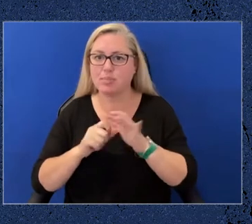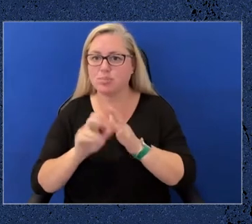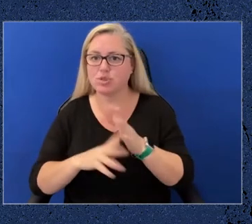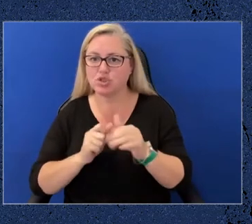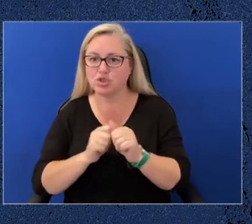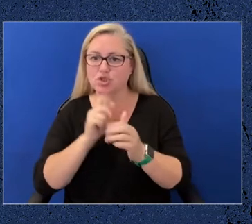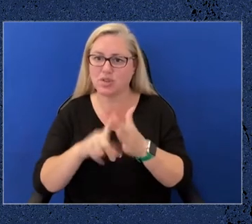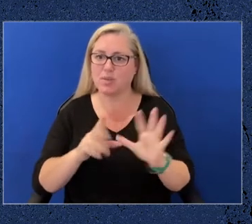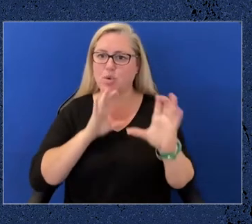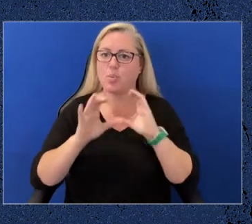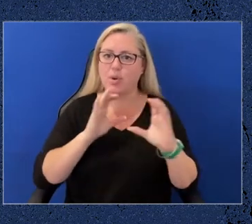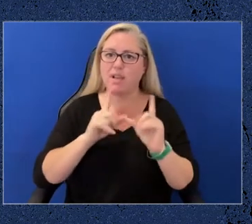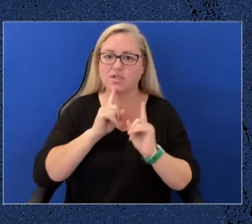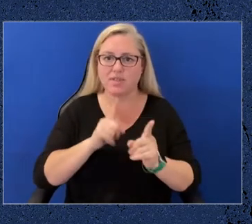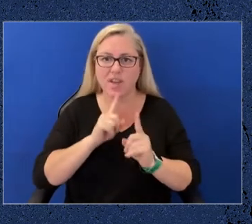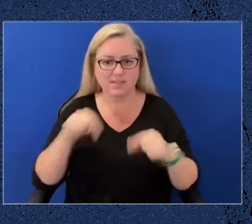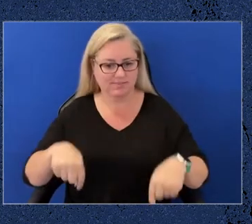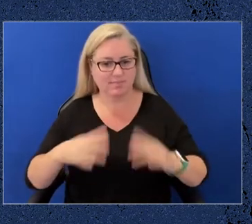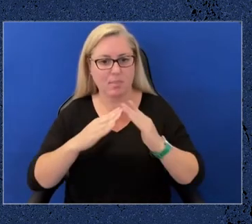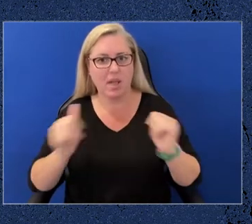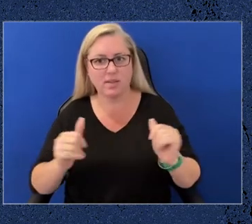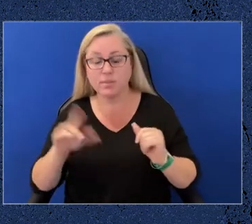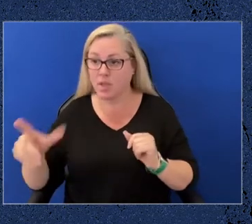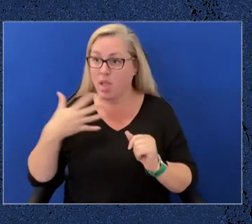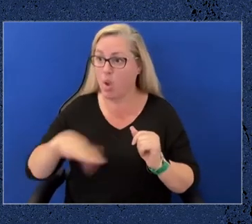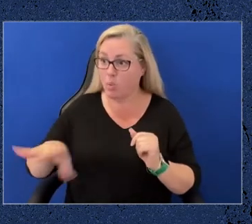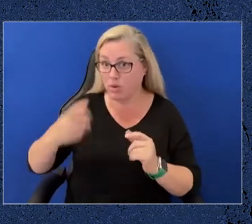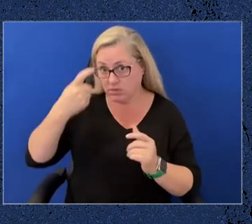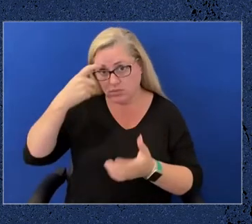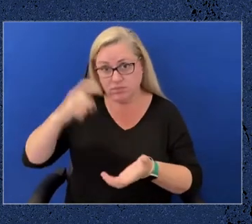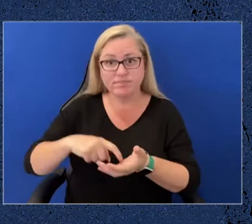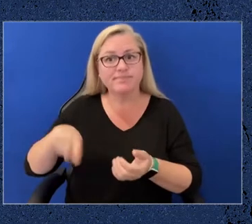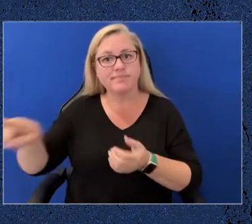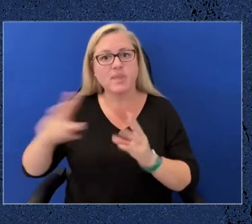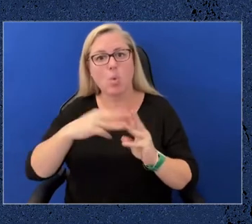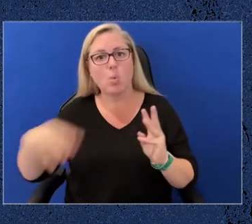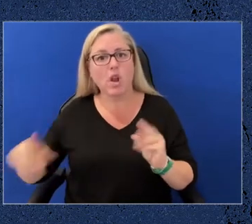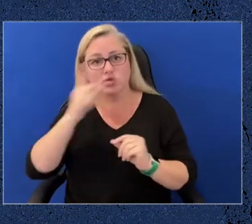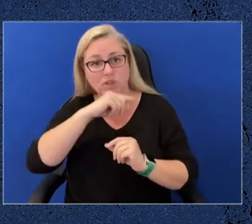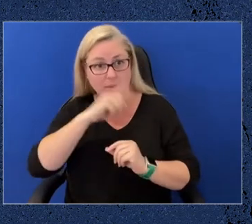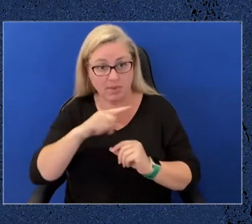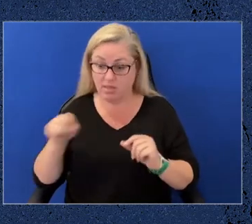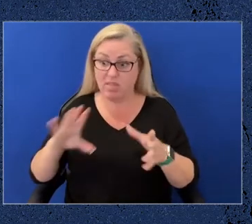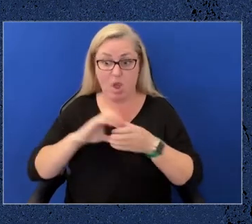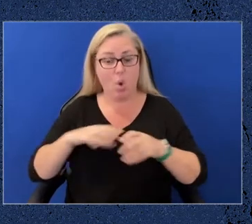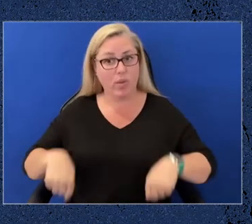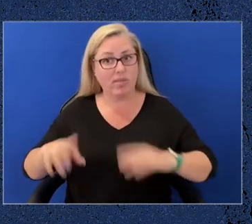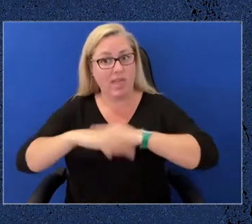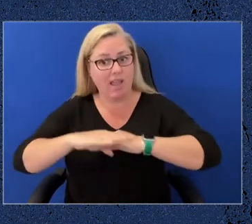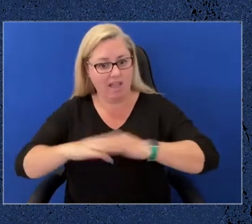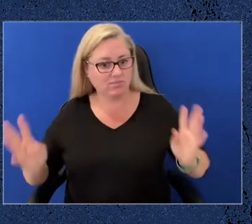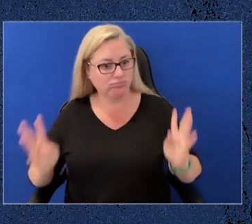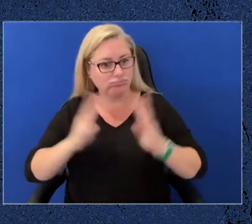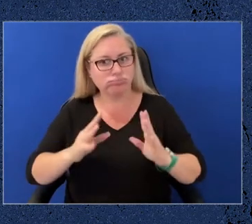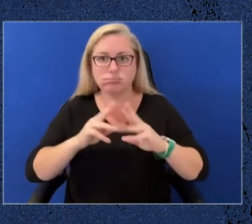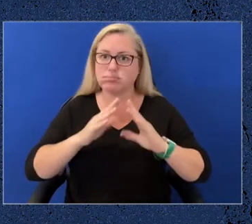before I begin, I'd like to acknowledge the Wurundjeri people, the owners of the land on which we're having this discussion today, and we pay